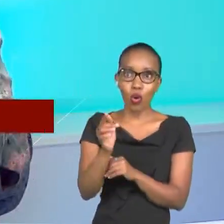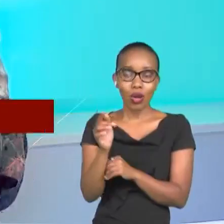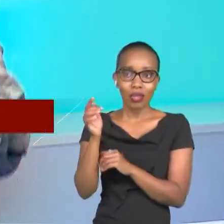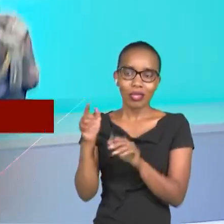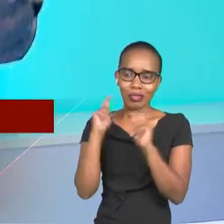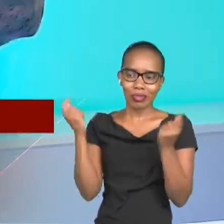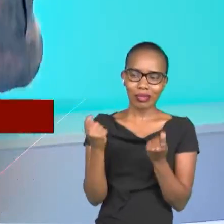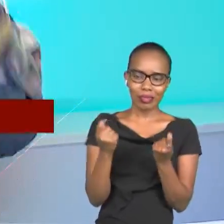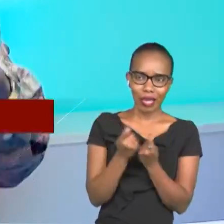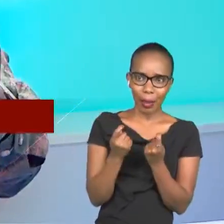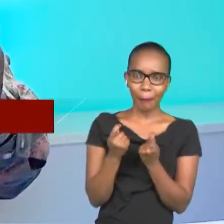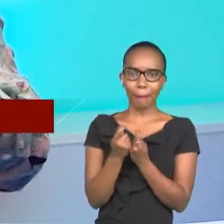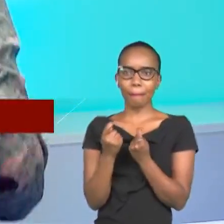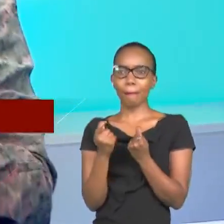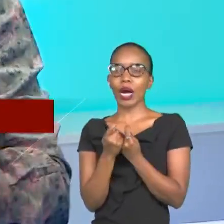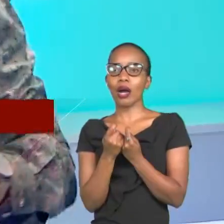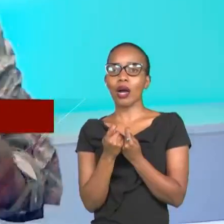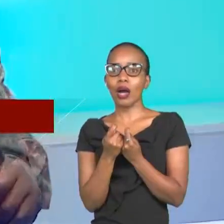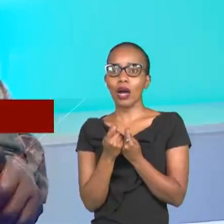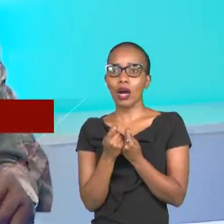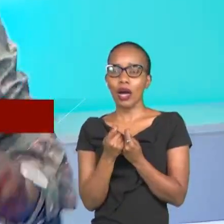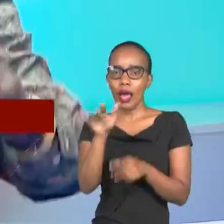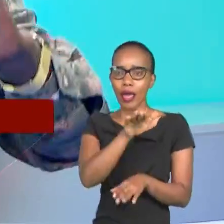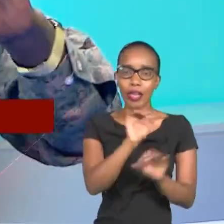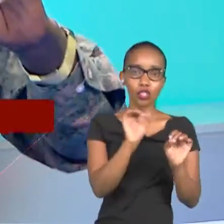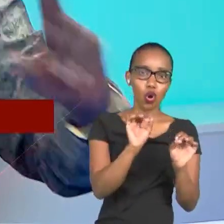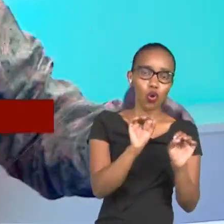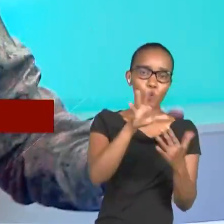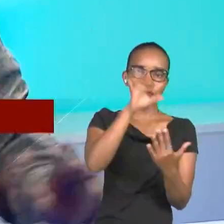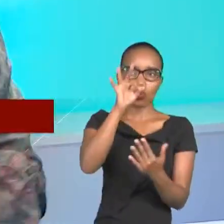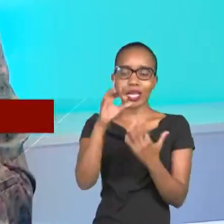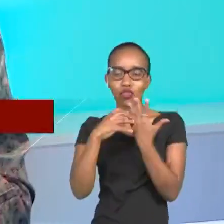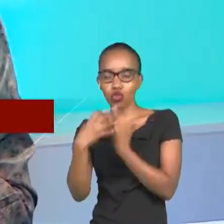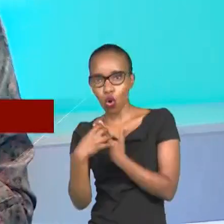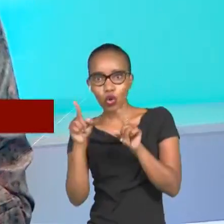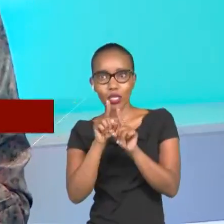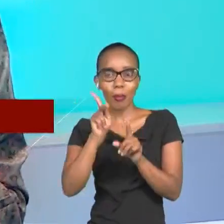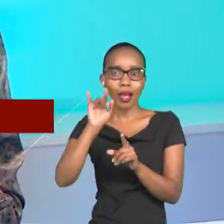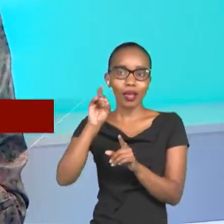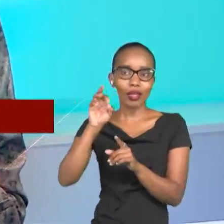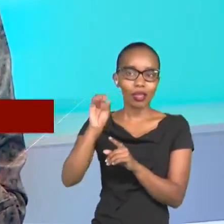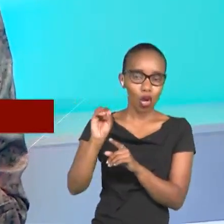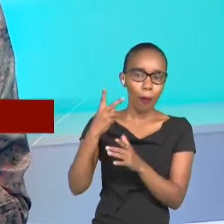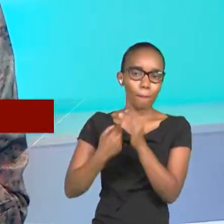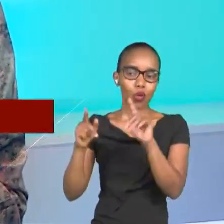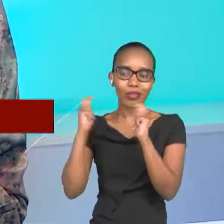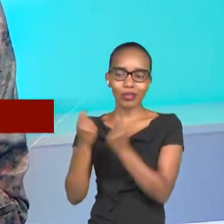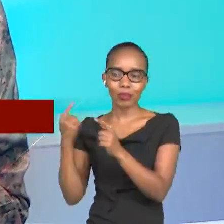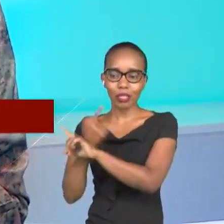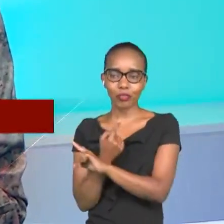tribal, because we have chosen Kidero and we have chosen Sonko. Those are two different tribes. And let me tell you, this tells Nairobians